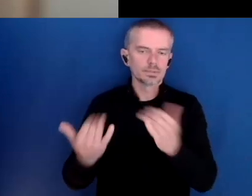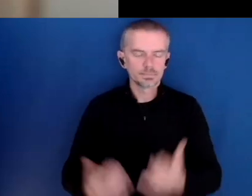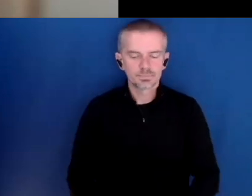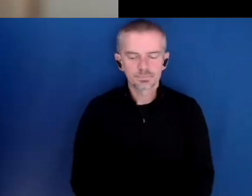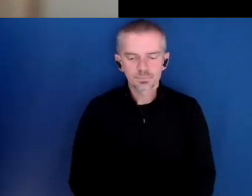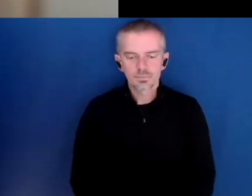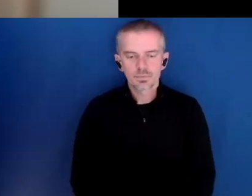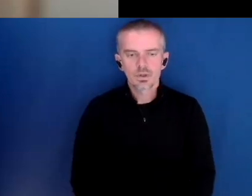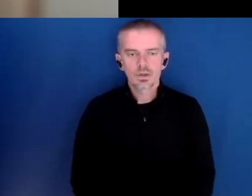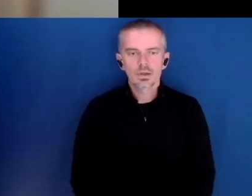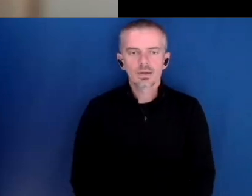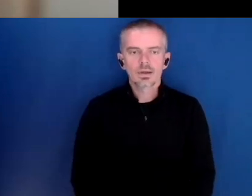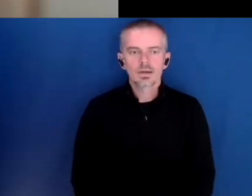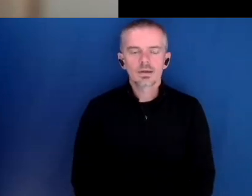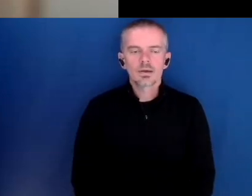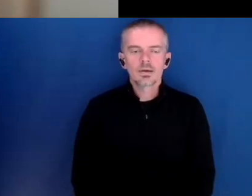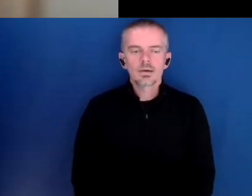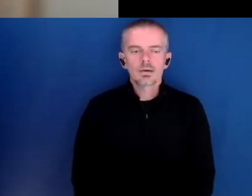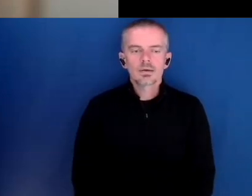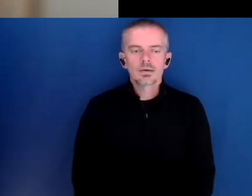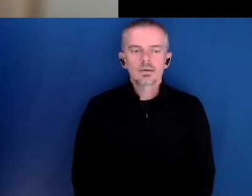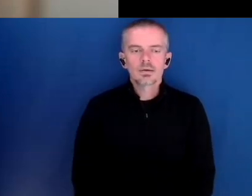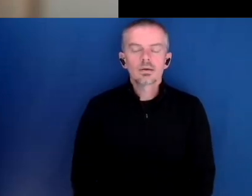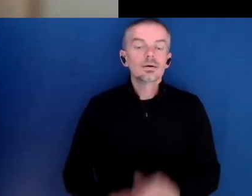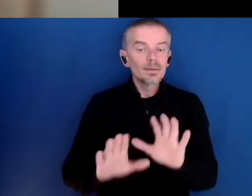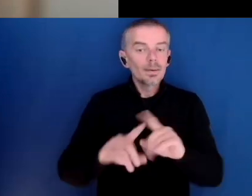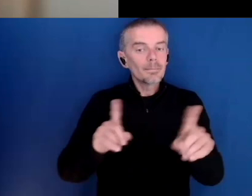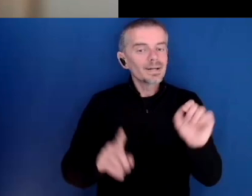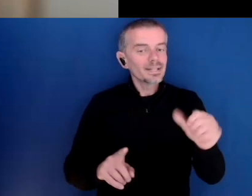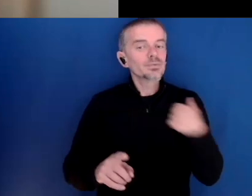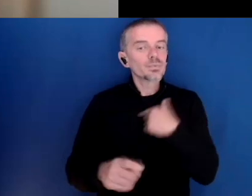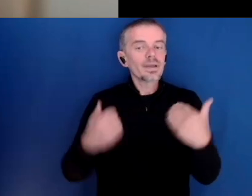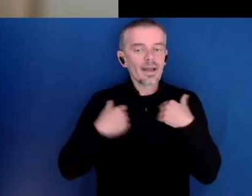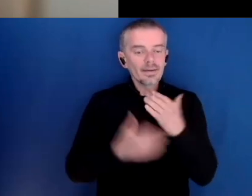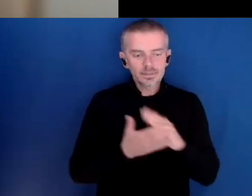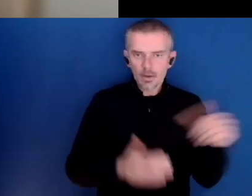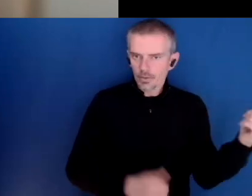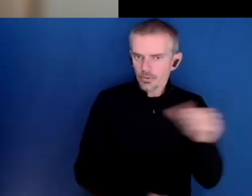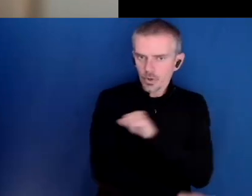That is not to say that we don't have authorities that allow for